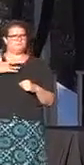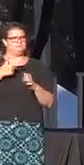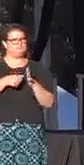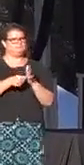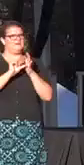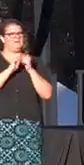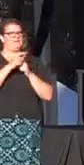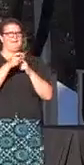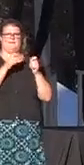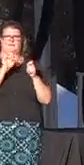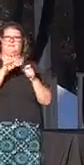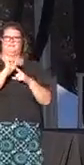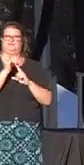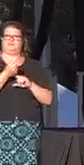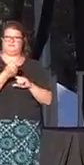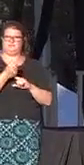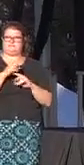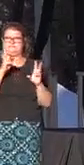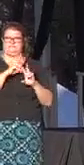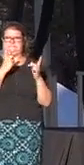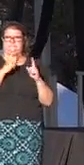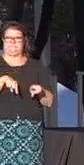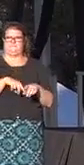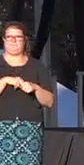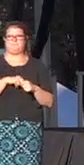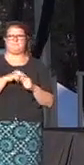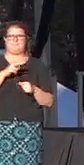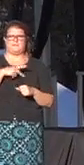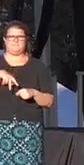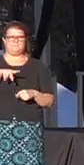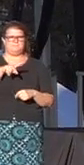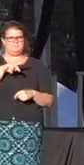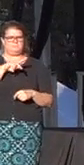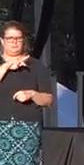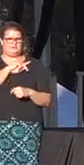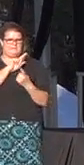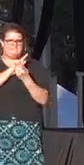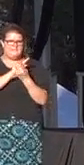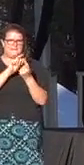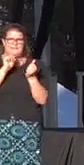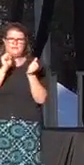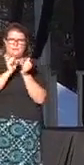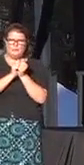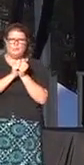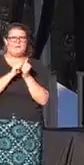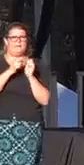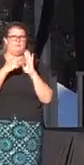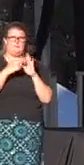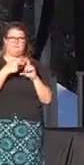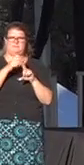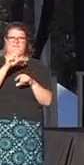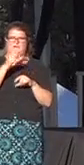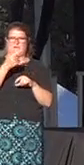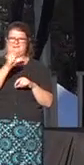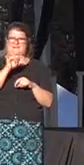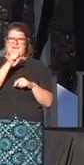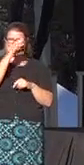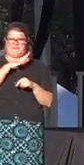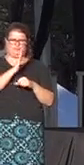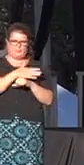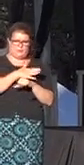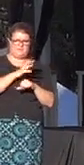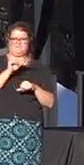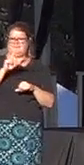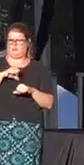with how he handled that situation, personally meeting with representatives of the San Diego Gay Men's Chorus and San Diego